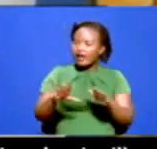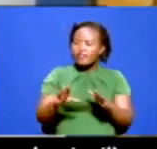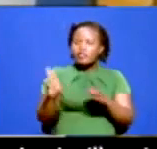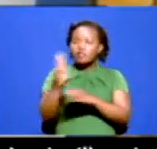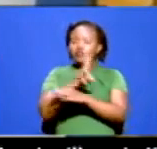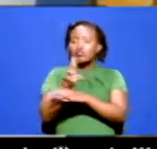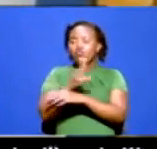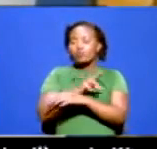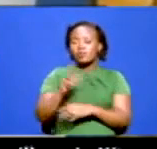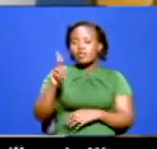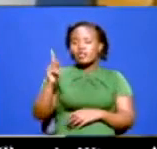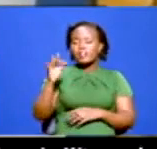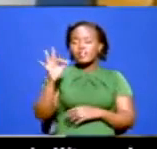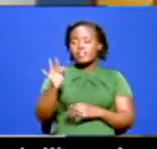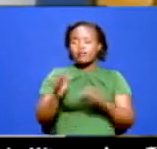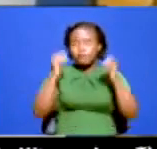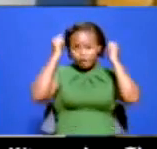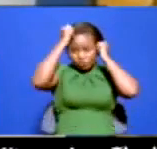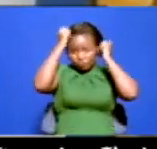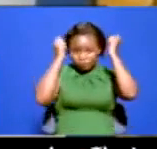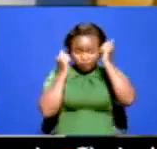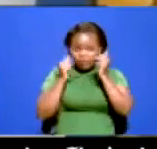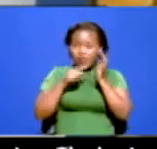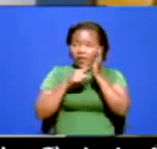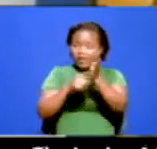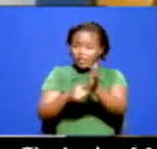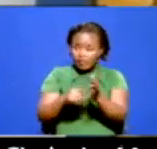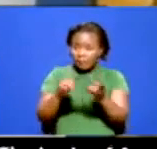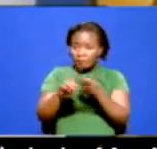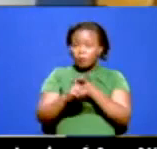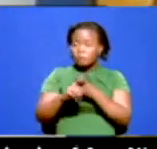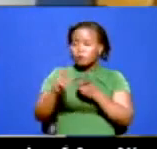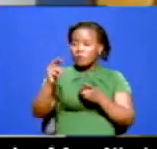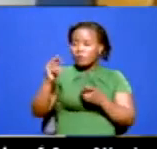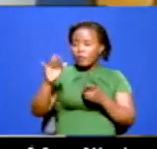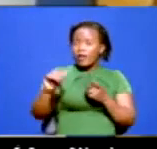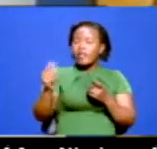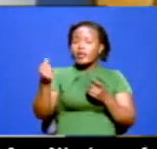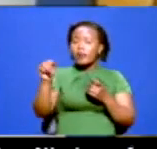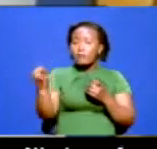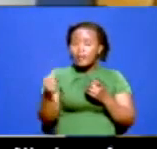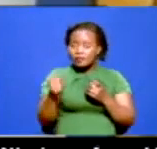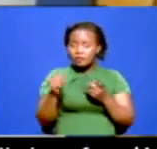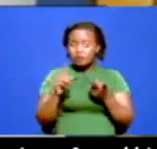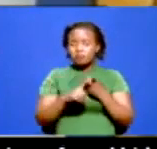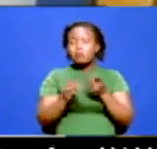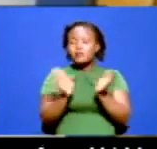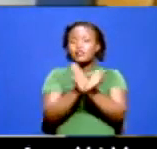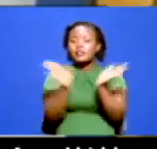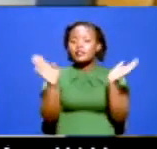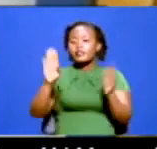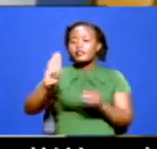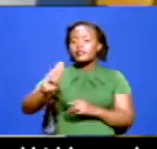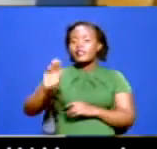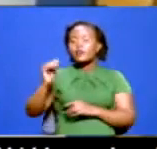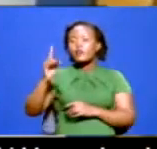For example, look at NMS. Where General Badi is, and he's been there, and he's done a great